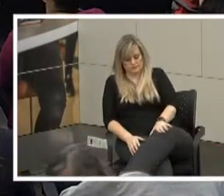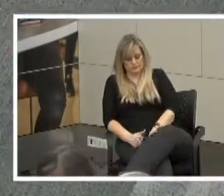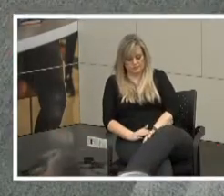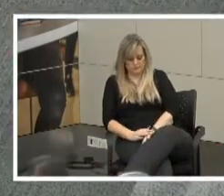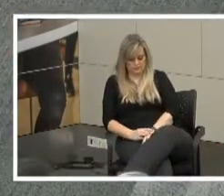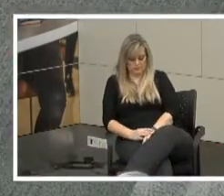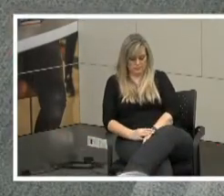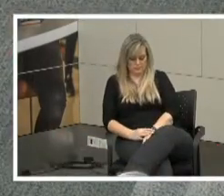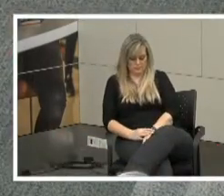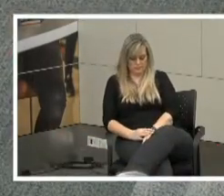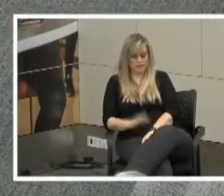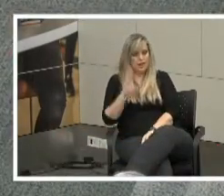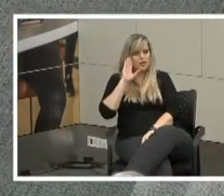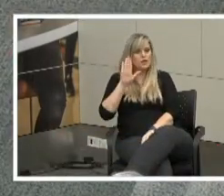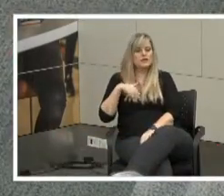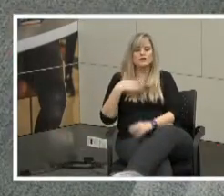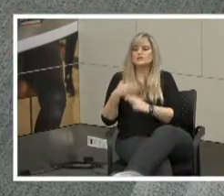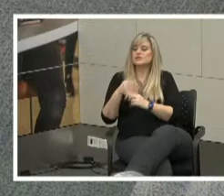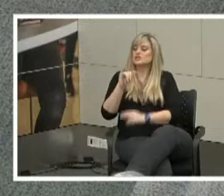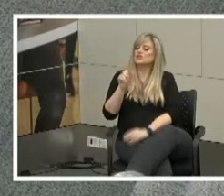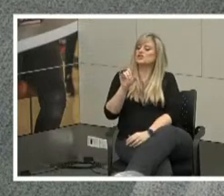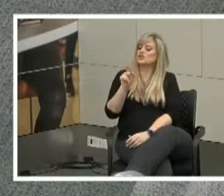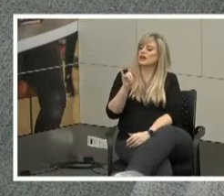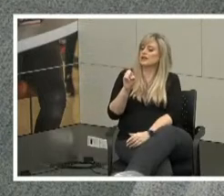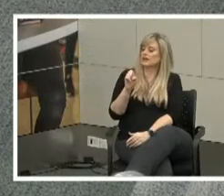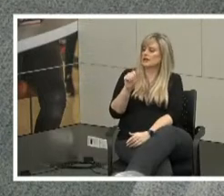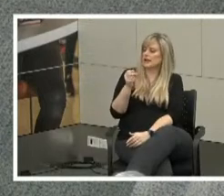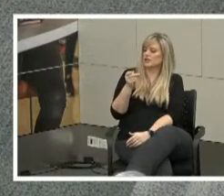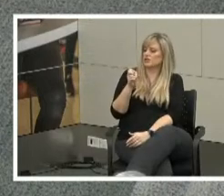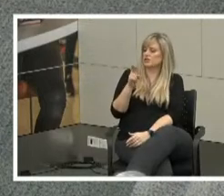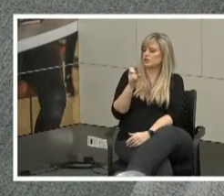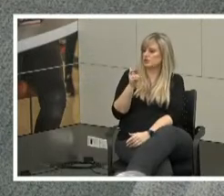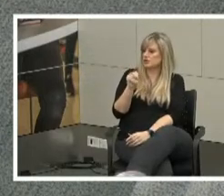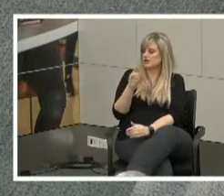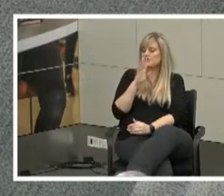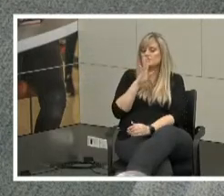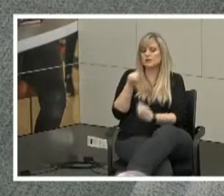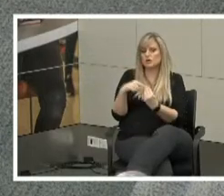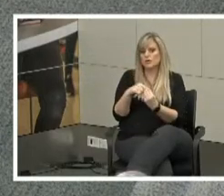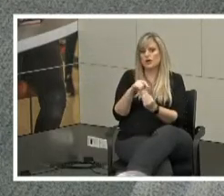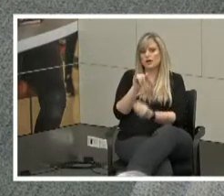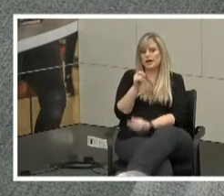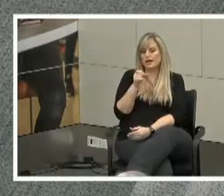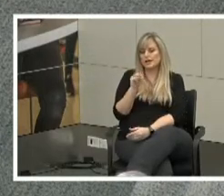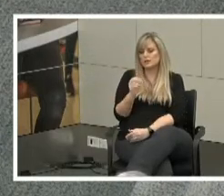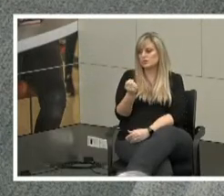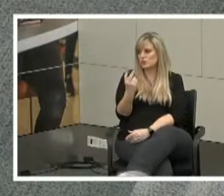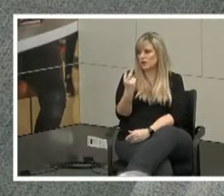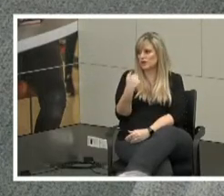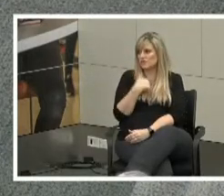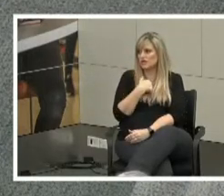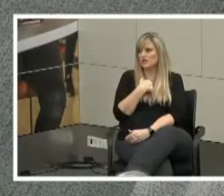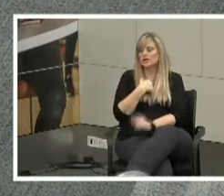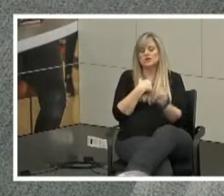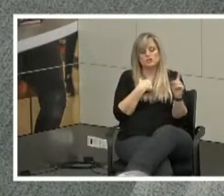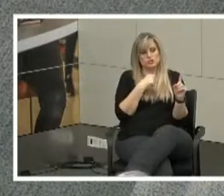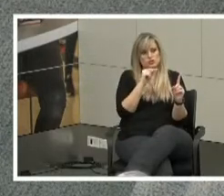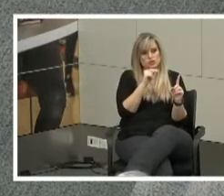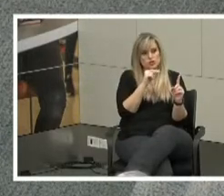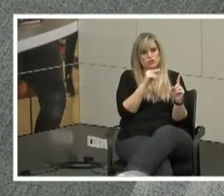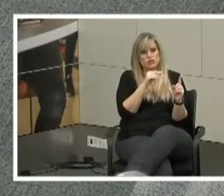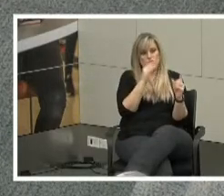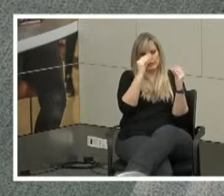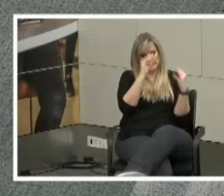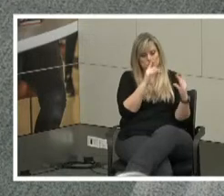You' my name is Jackie Anderson I'm speaking on agenda item 12 on behalf of a teacher at a nonnes campus who fears